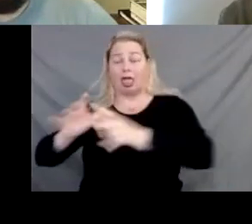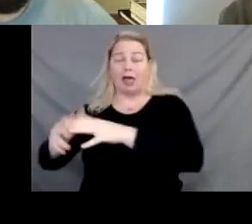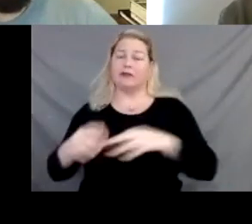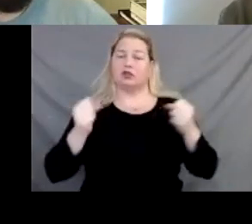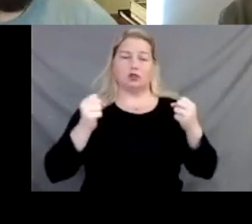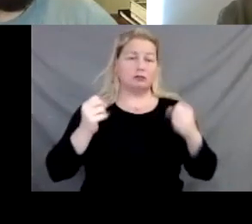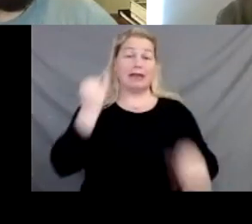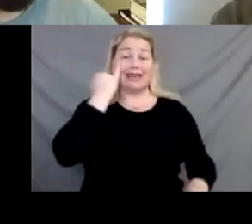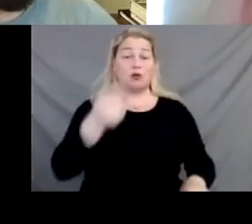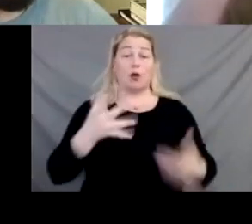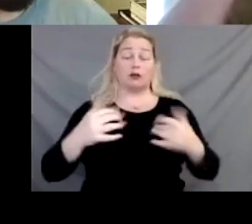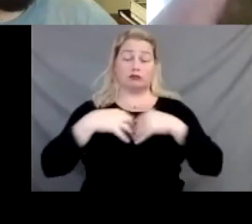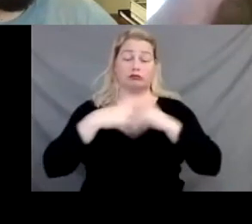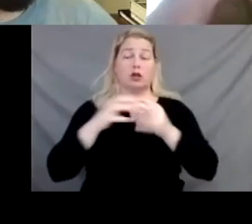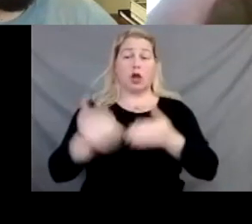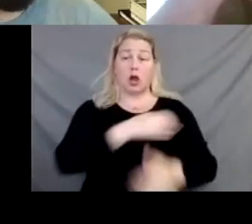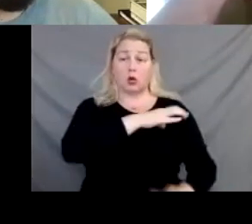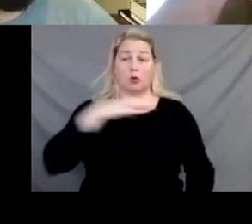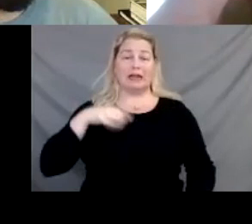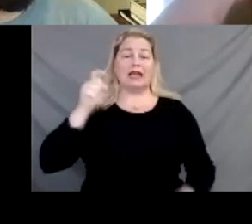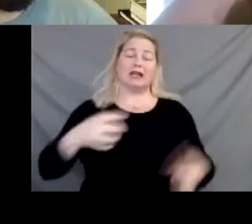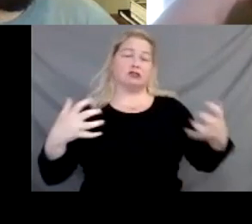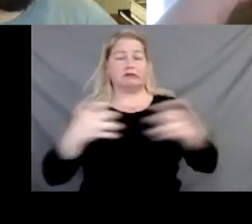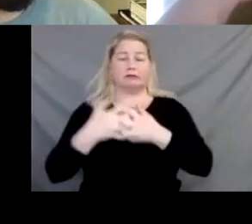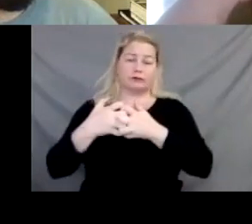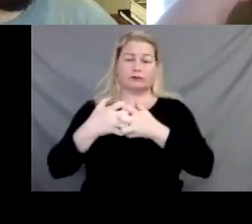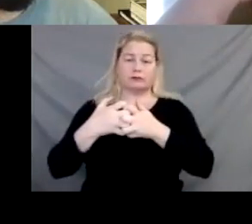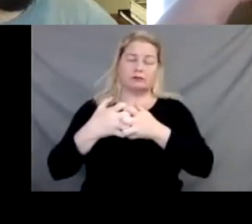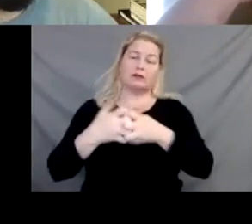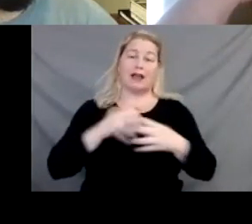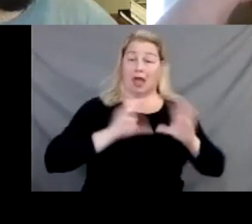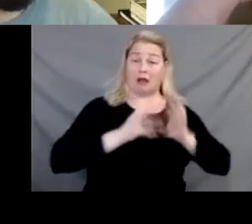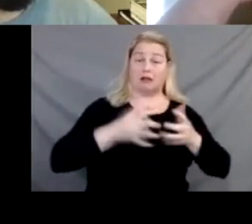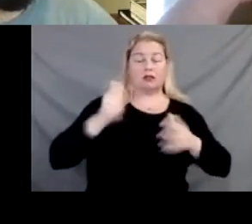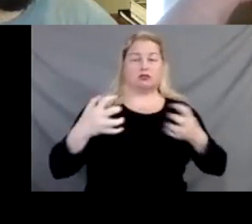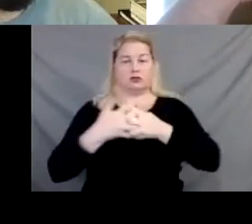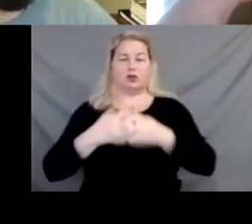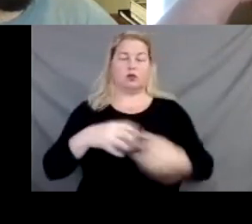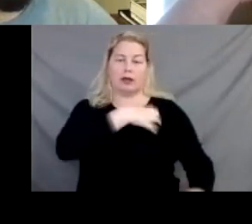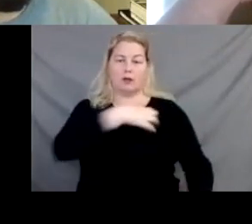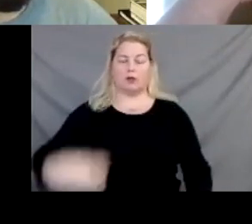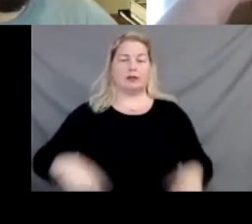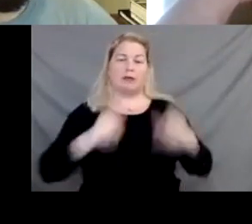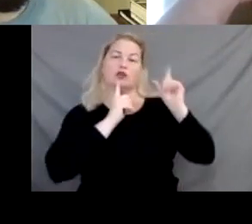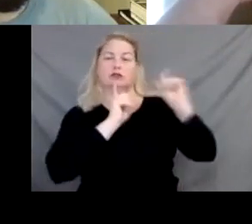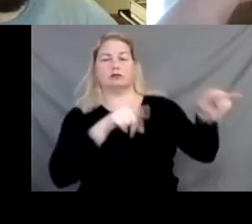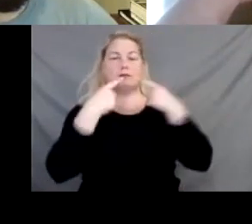we form should be in line with the mandate that was set out from the mayor at the outset. Thank you for that, Blake.